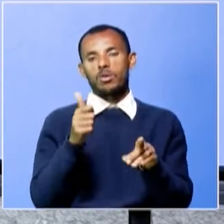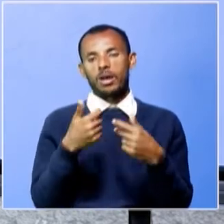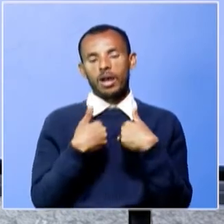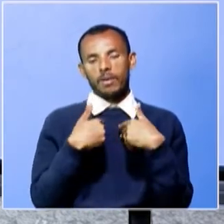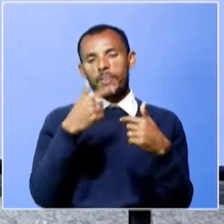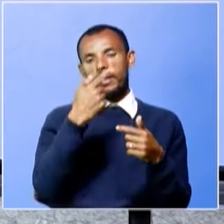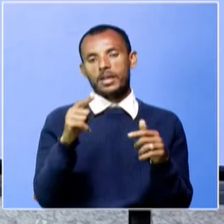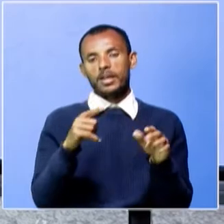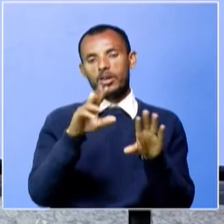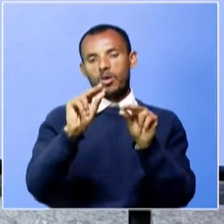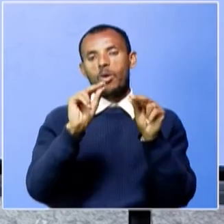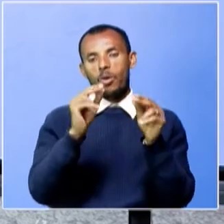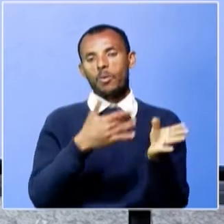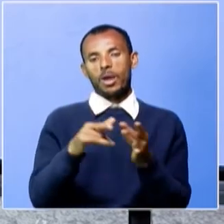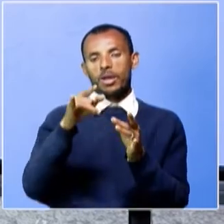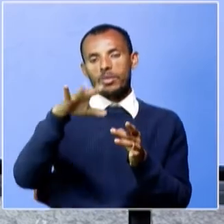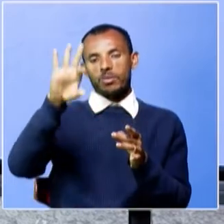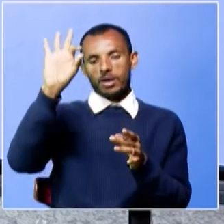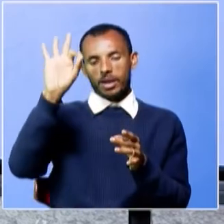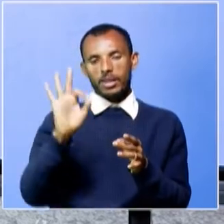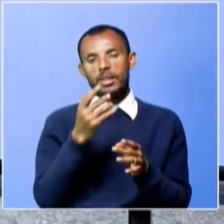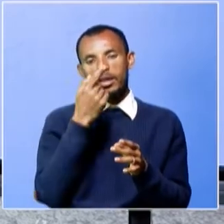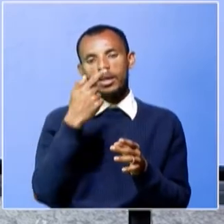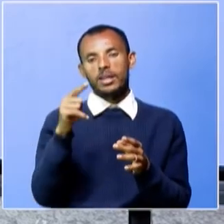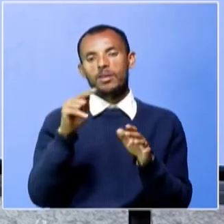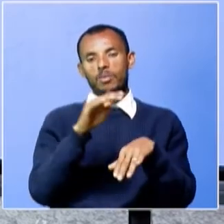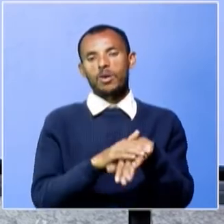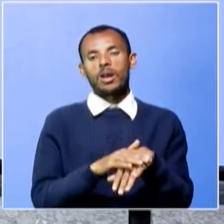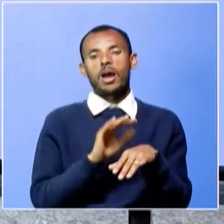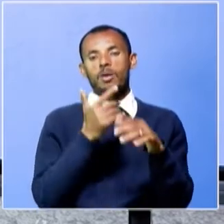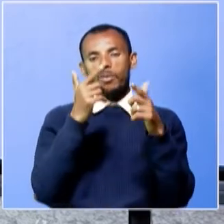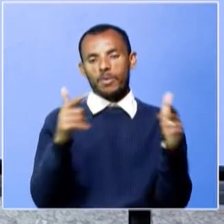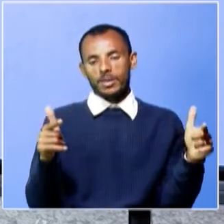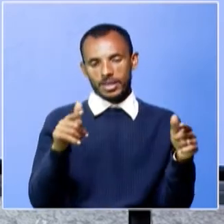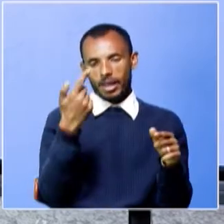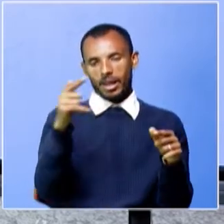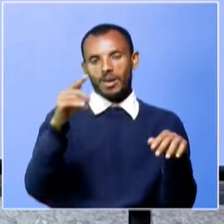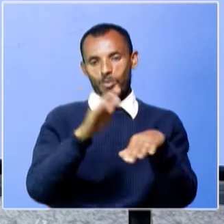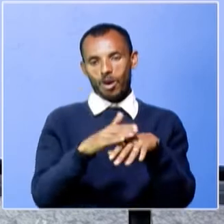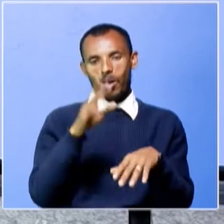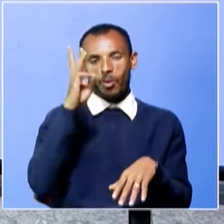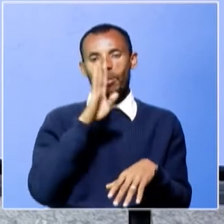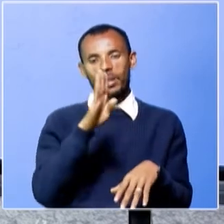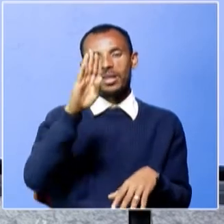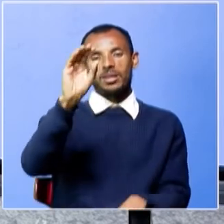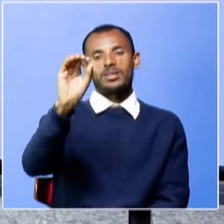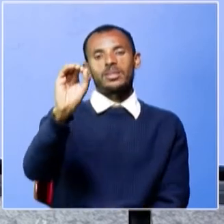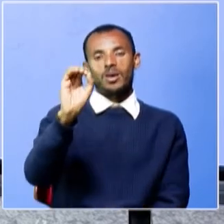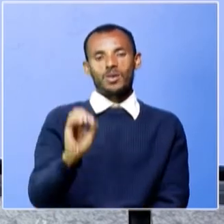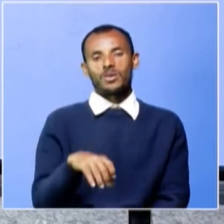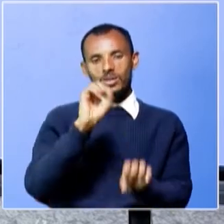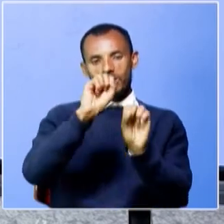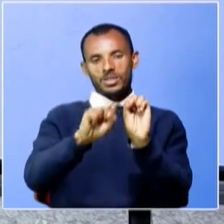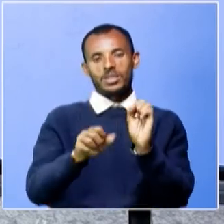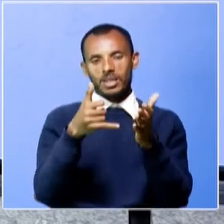way to pick green ball. So our probability of picking green ball will be 0. Okay,